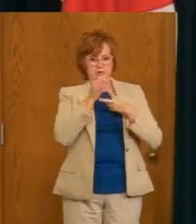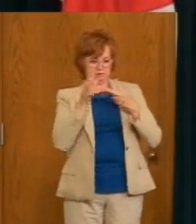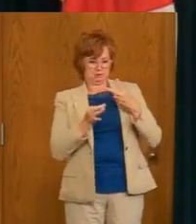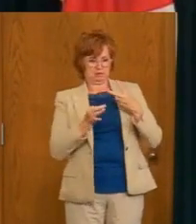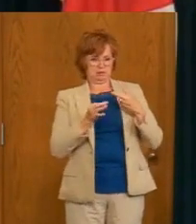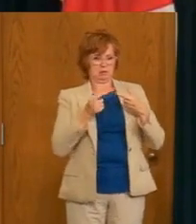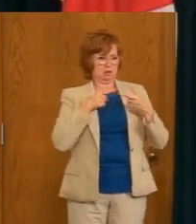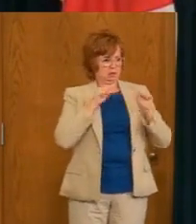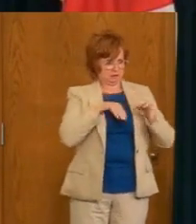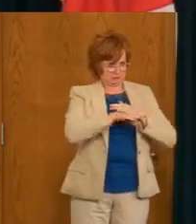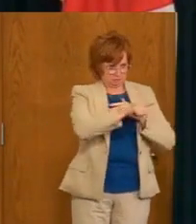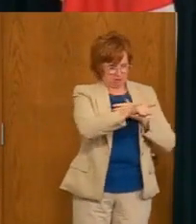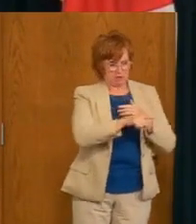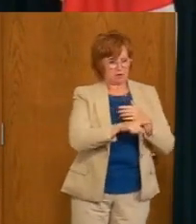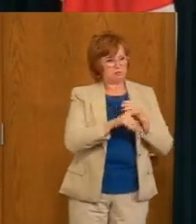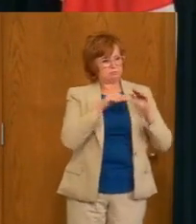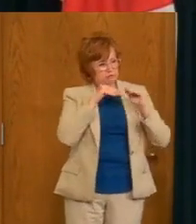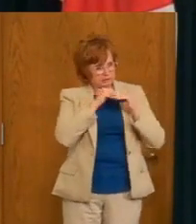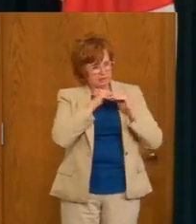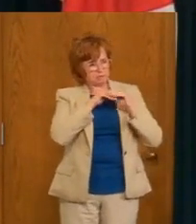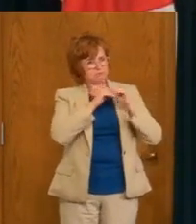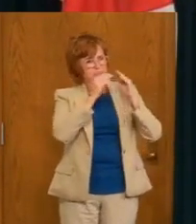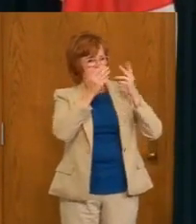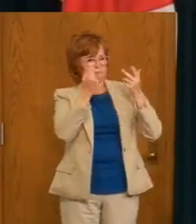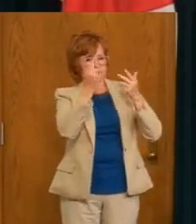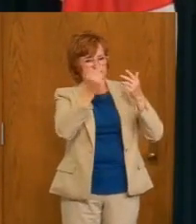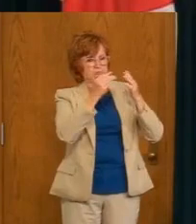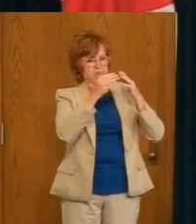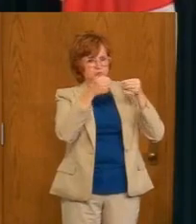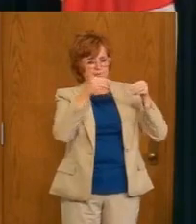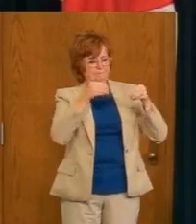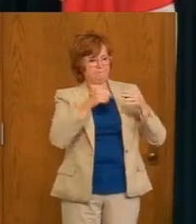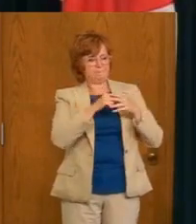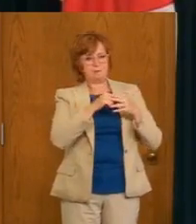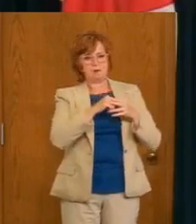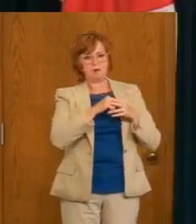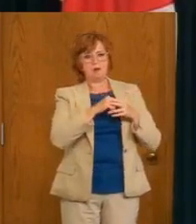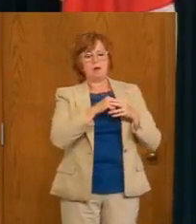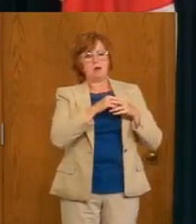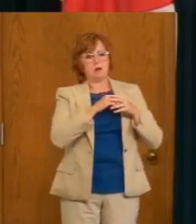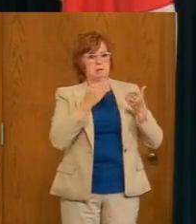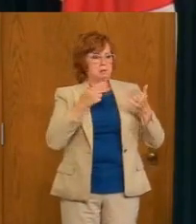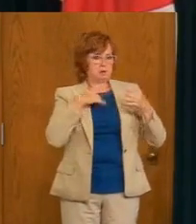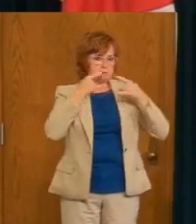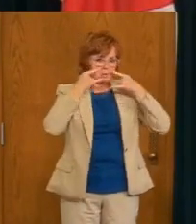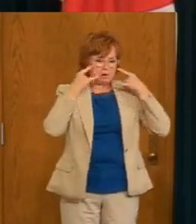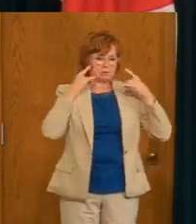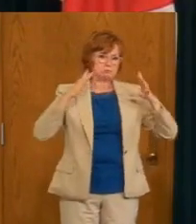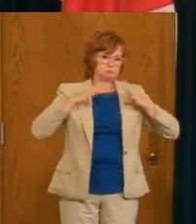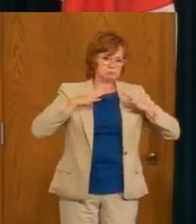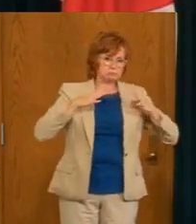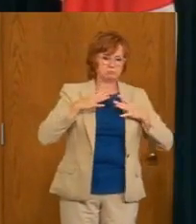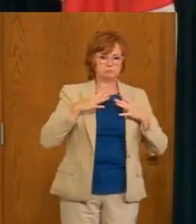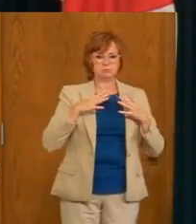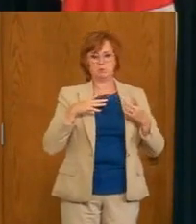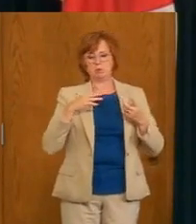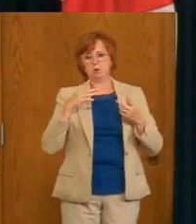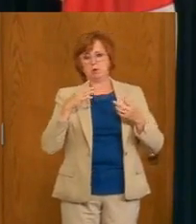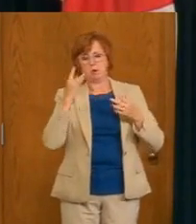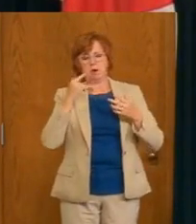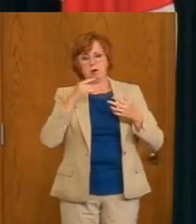will be available. And we also knew at that time that we can't remain in lockdown forever. And at that